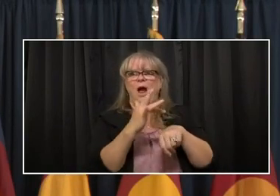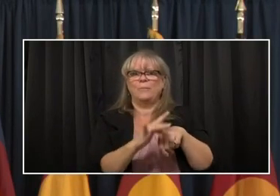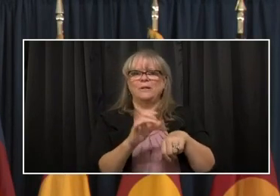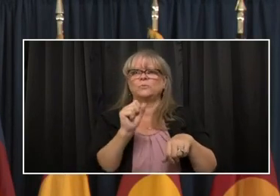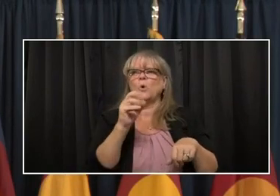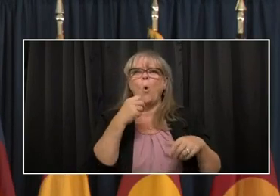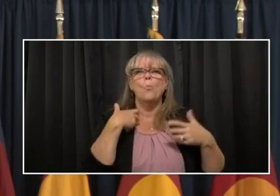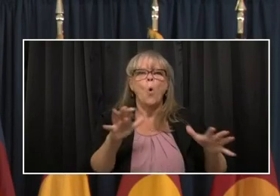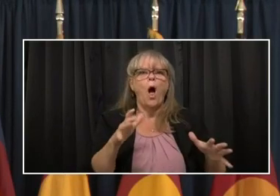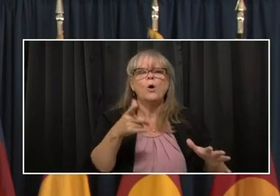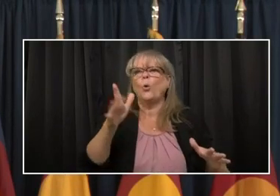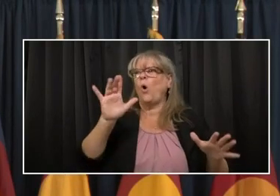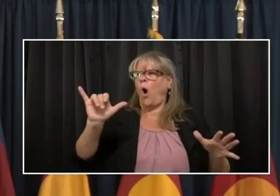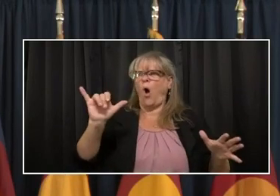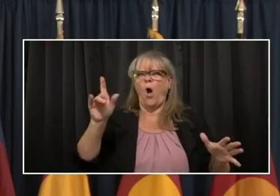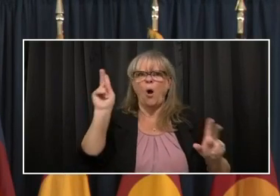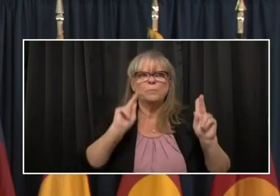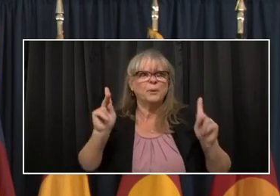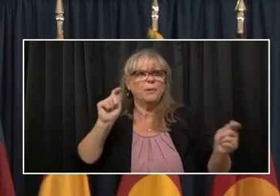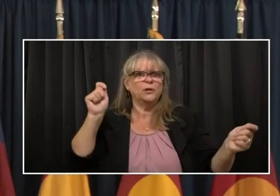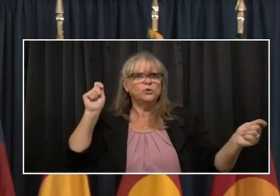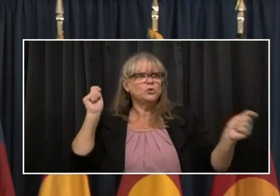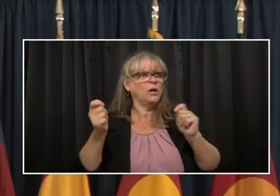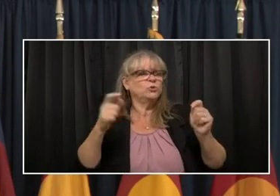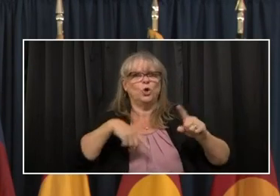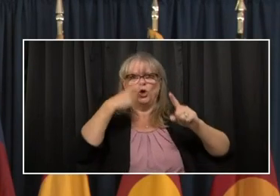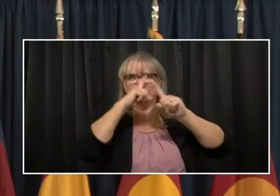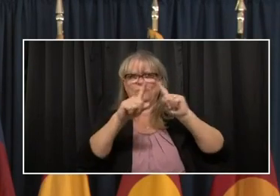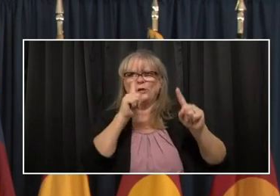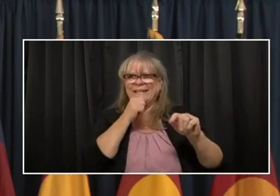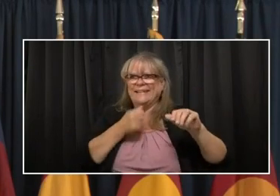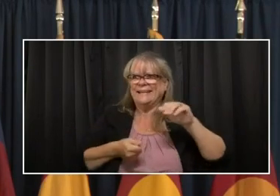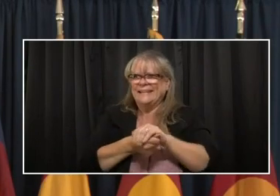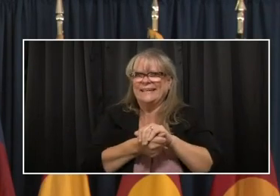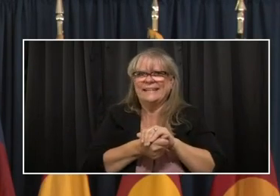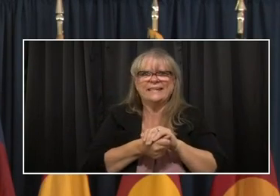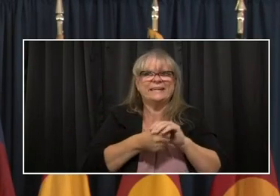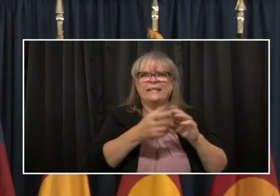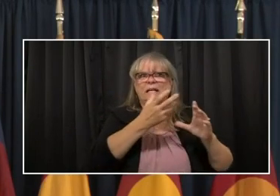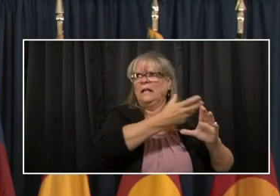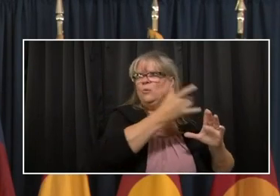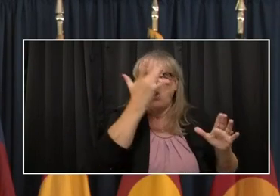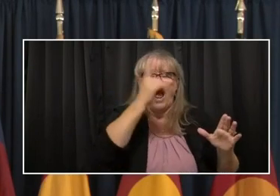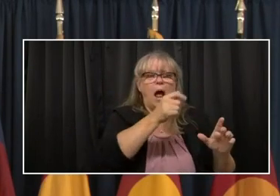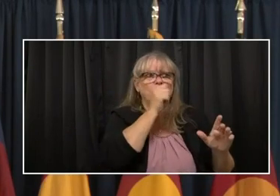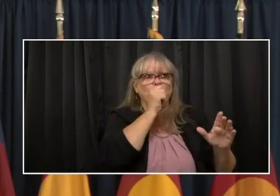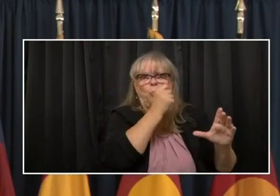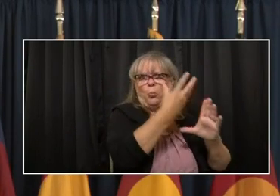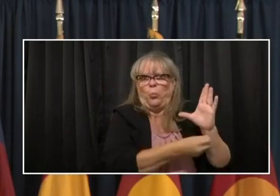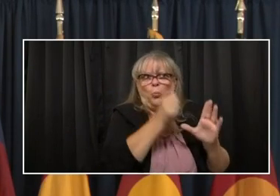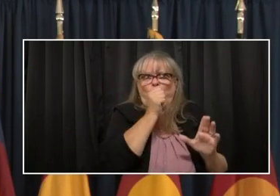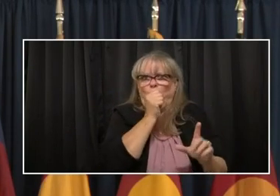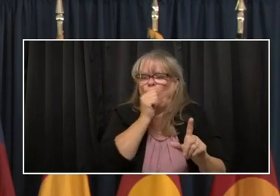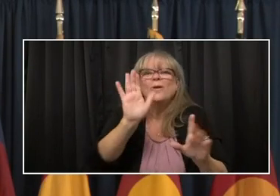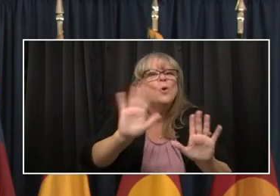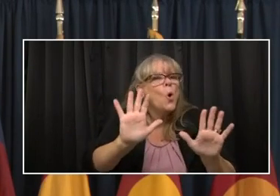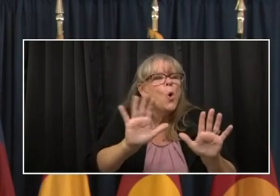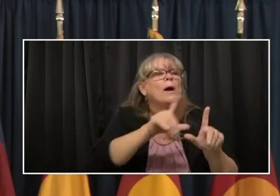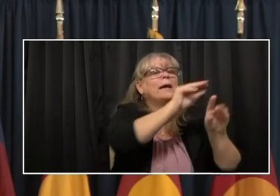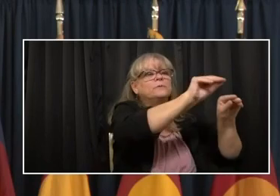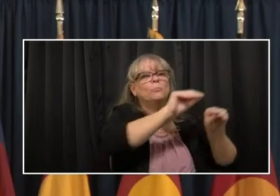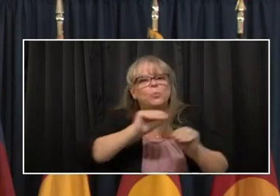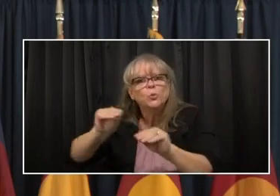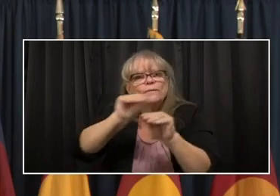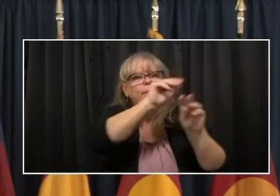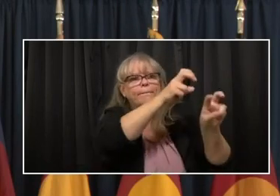was only different data. So we're just building. There's just more and more data. Everything you had before is still there. We think there's new and easier ways to look at